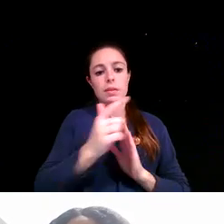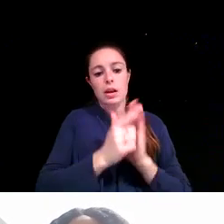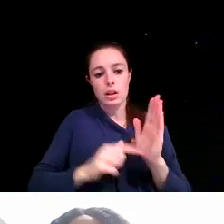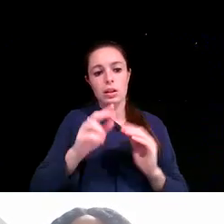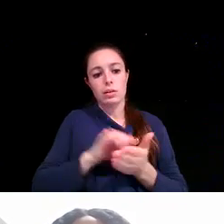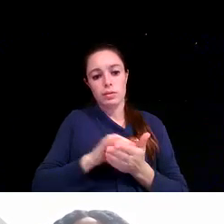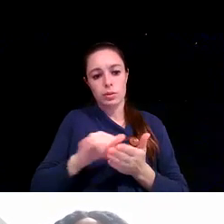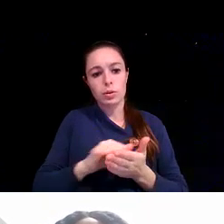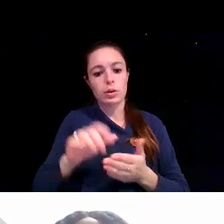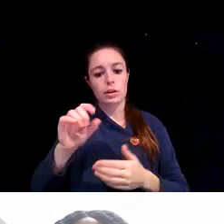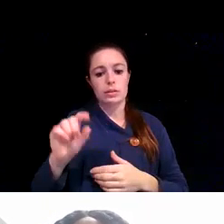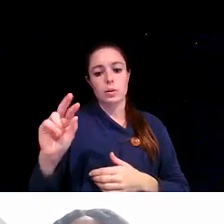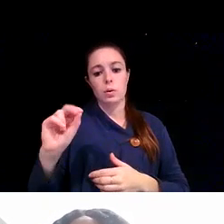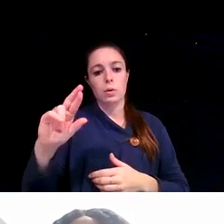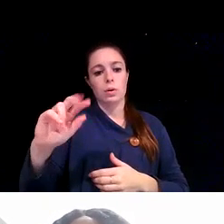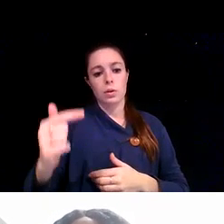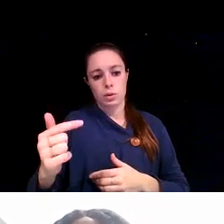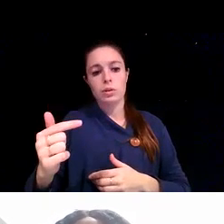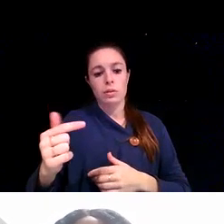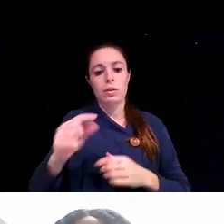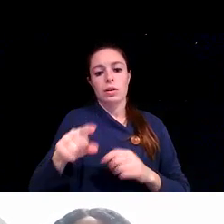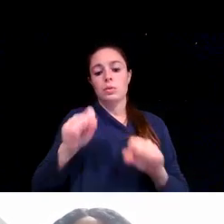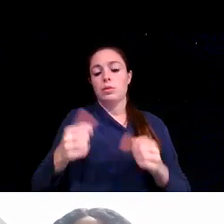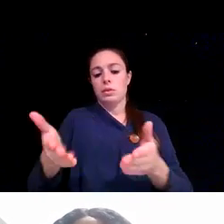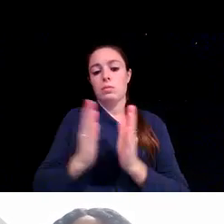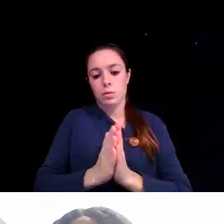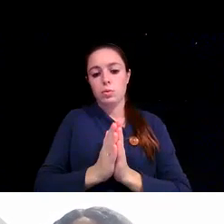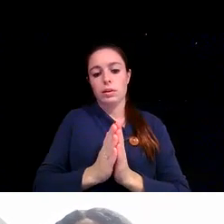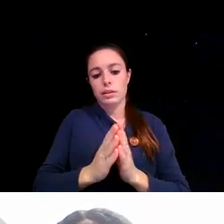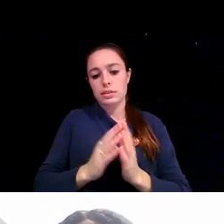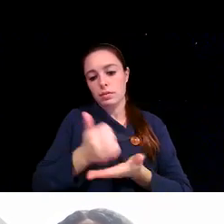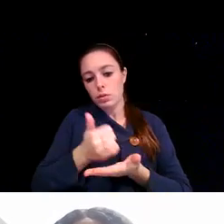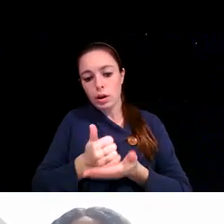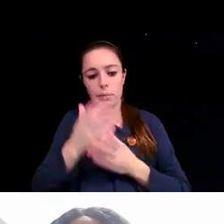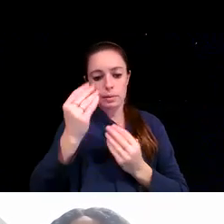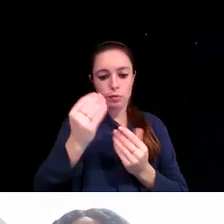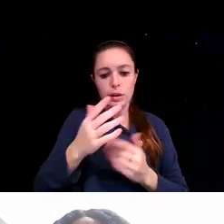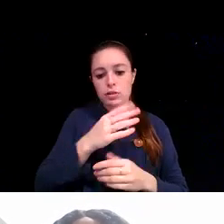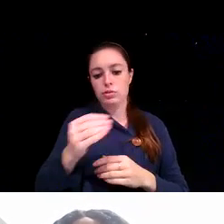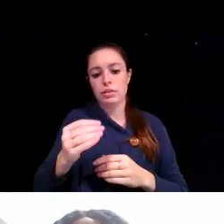www.lawny.org, to make a request and ask for assistance.